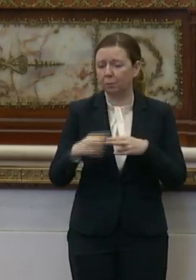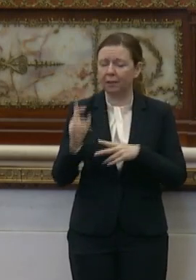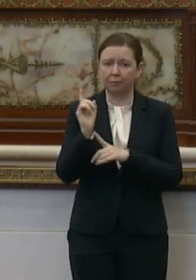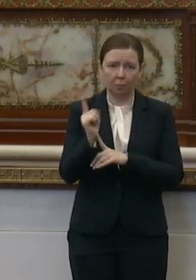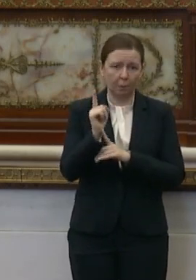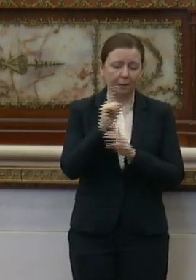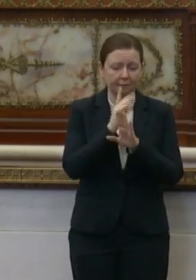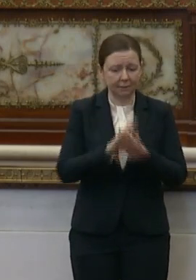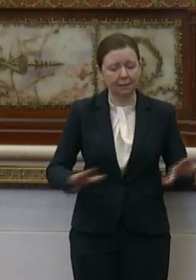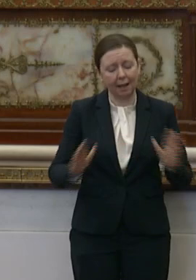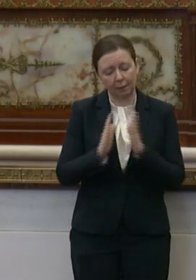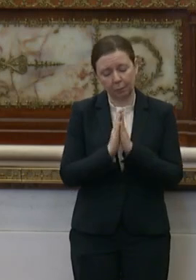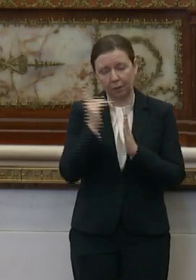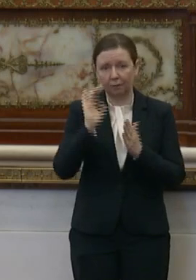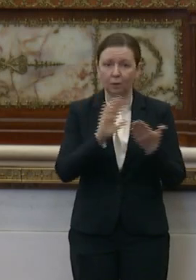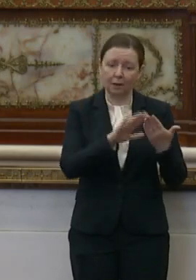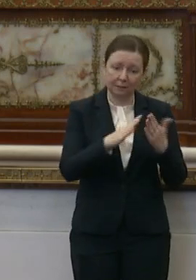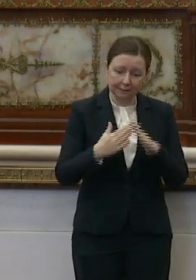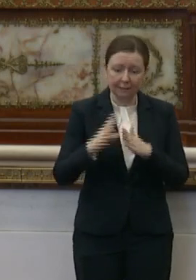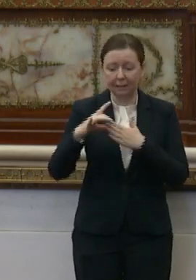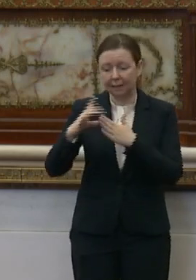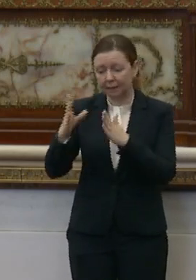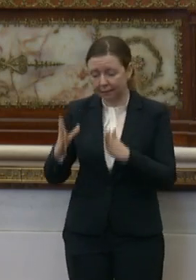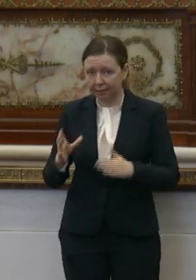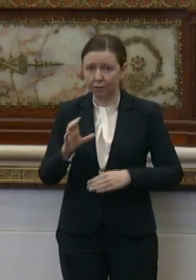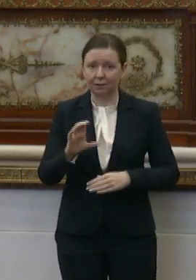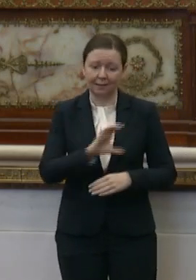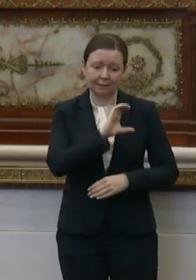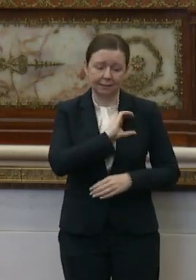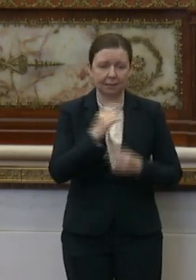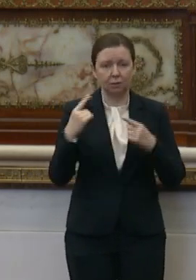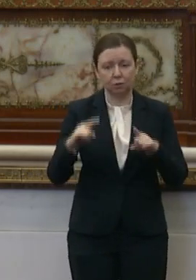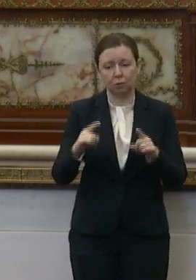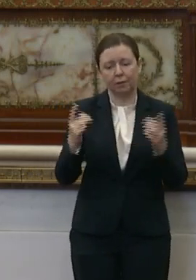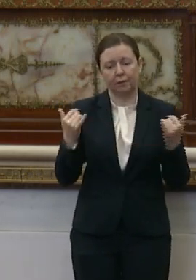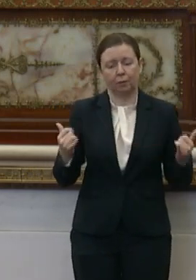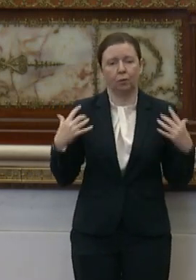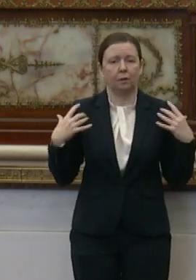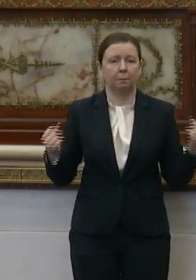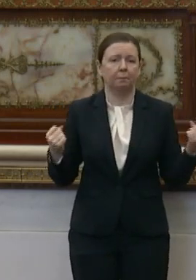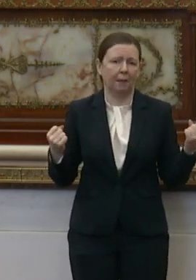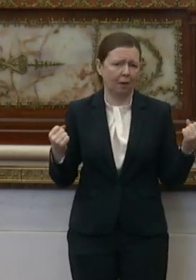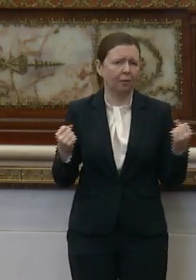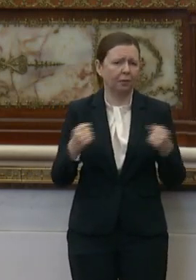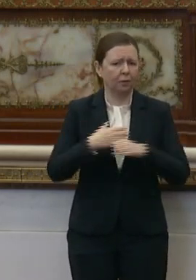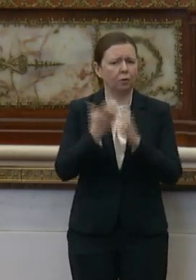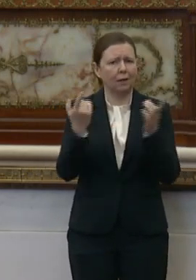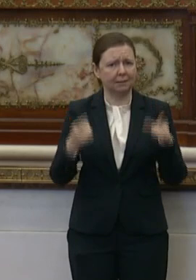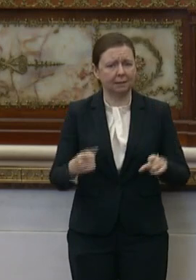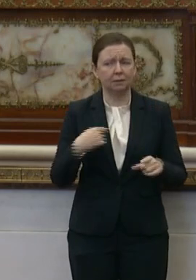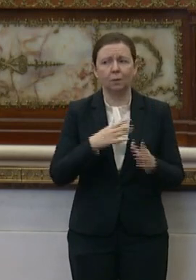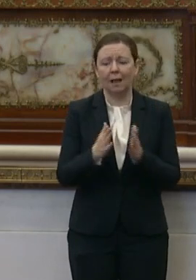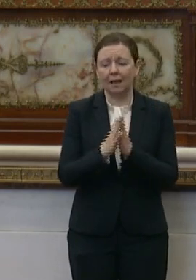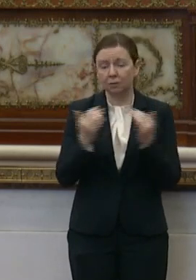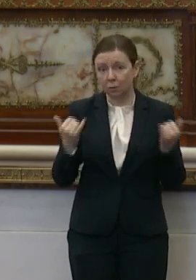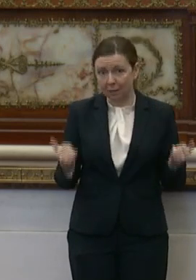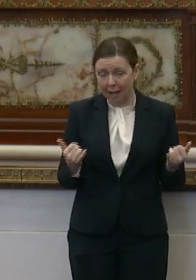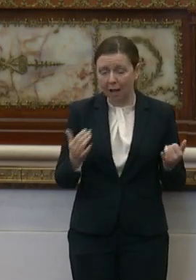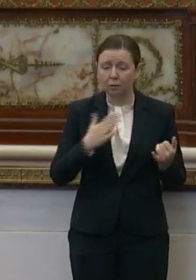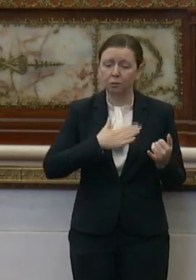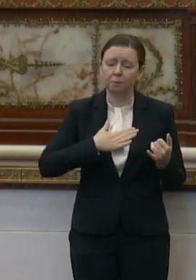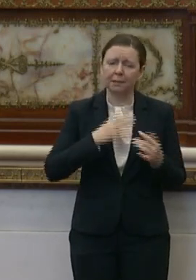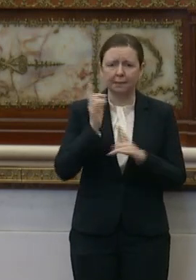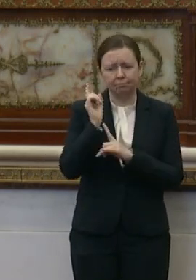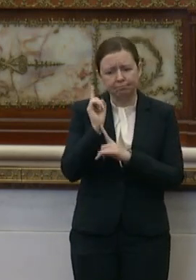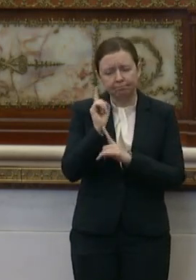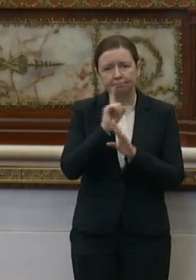silent prayer for our city, its leaders, and the citizens during the current public health crisis. We will ask you now to observe a brief